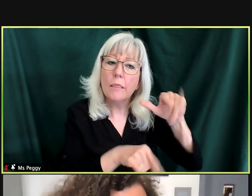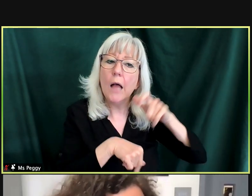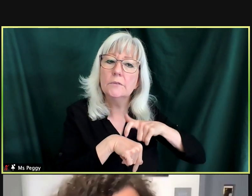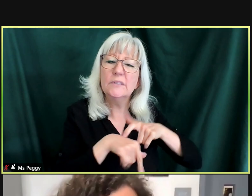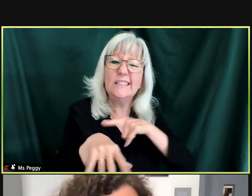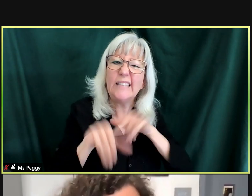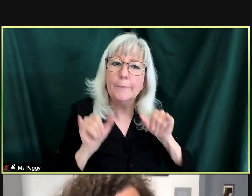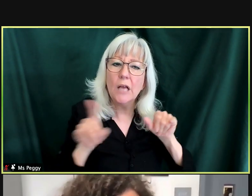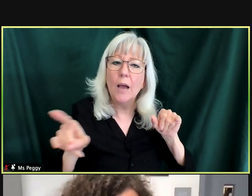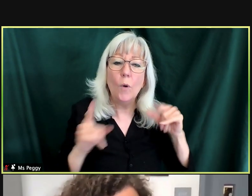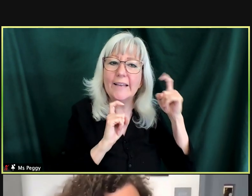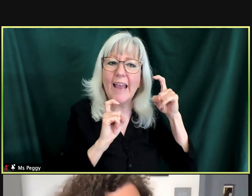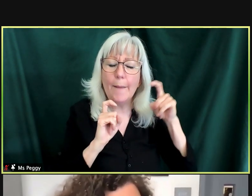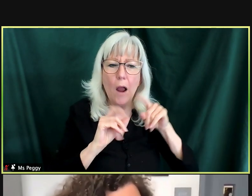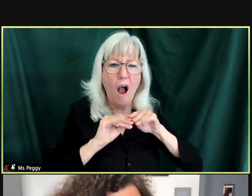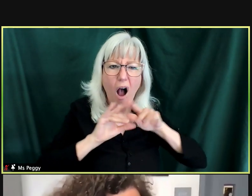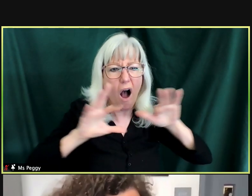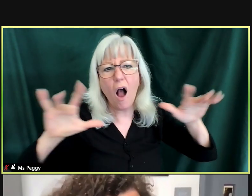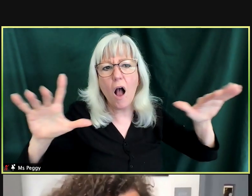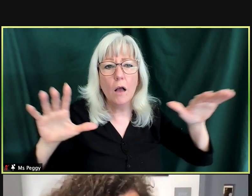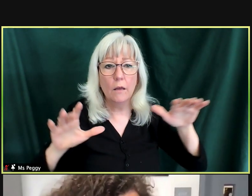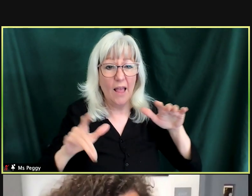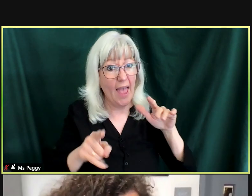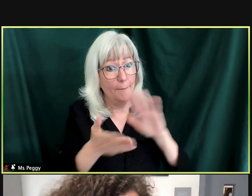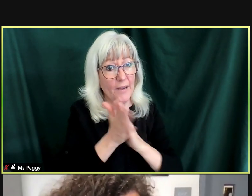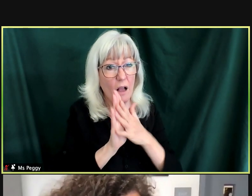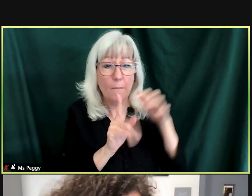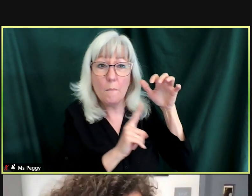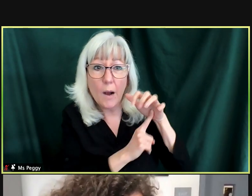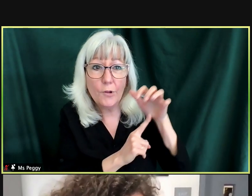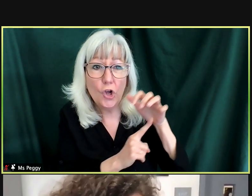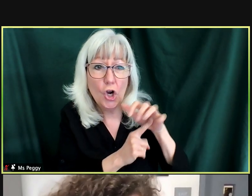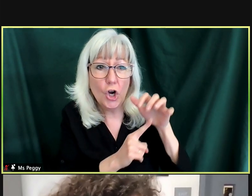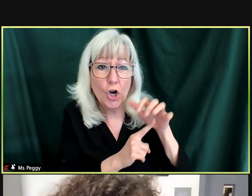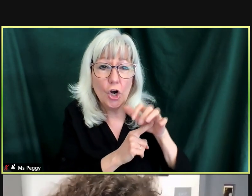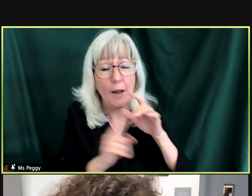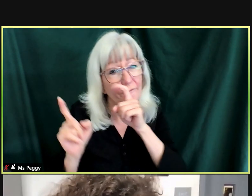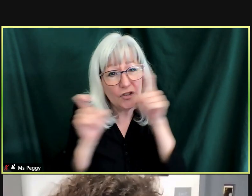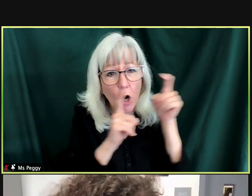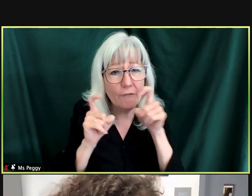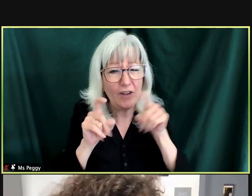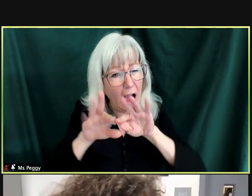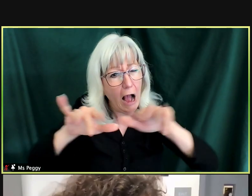Not explodes really, but blows up and becomes a big thing to get photography.